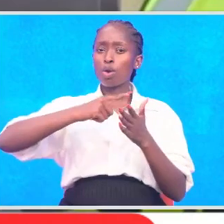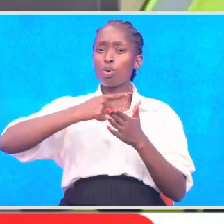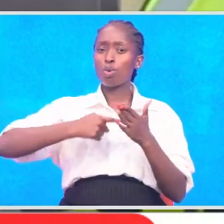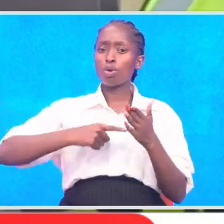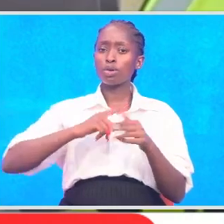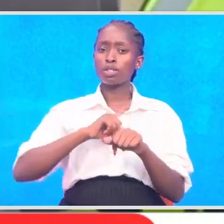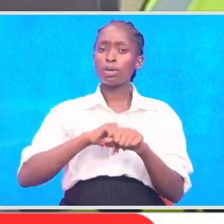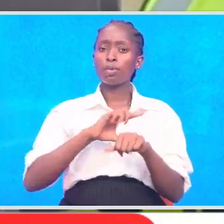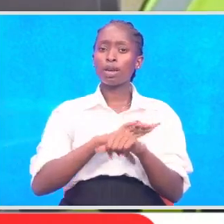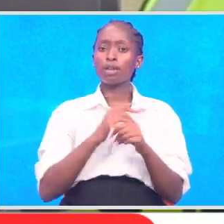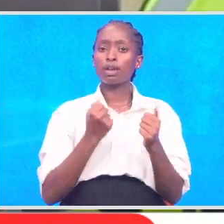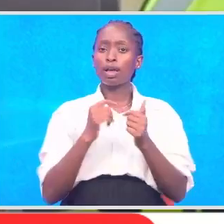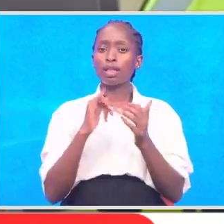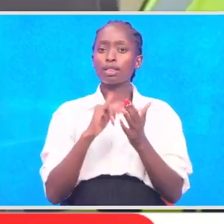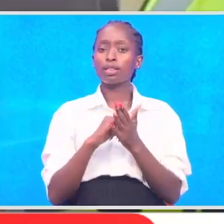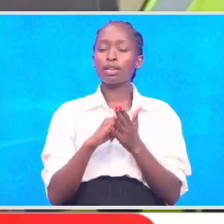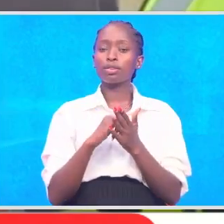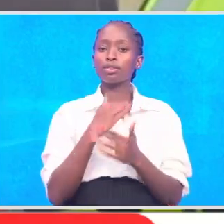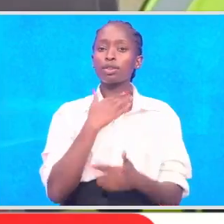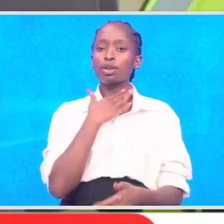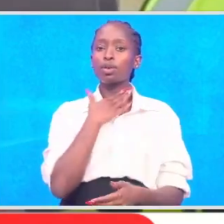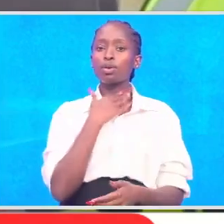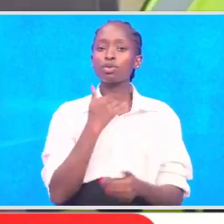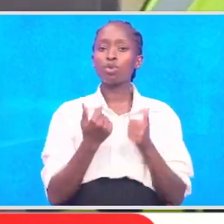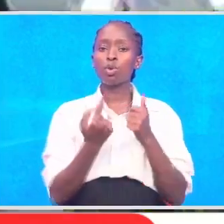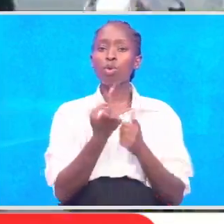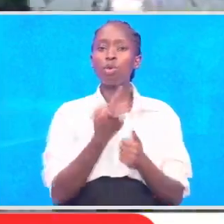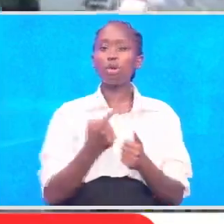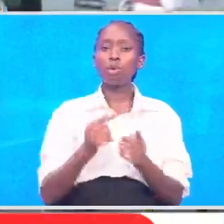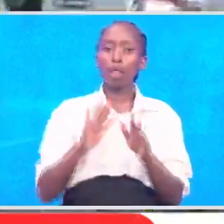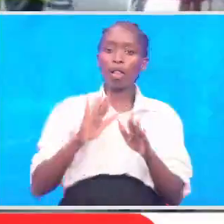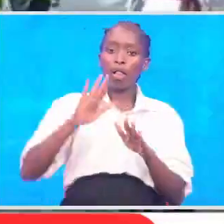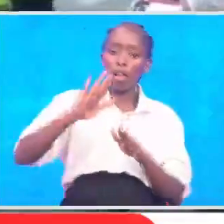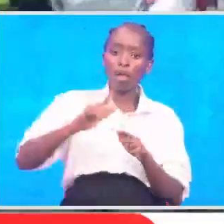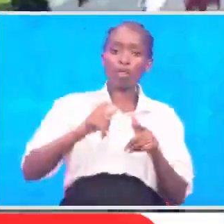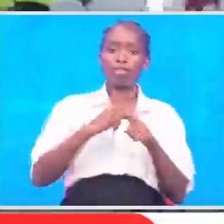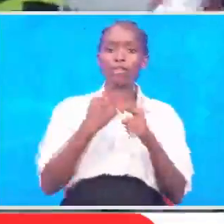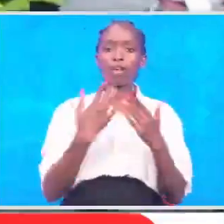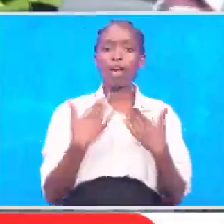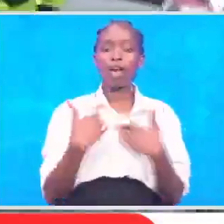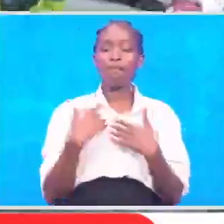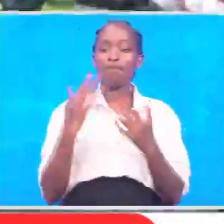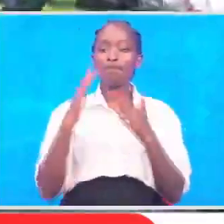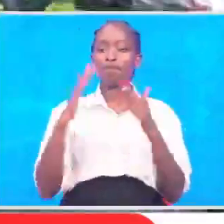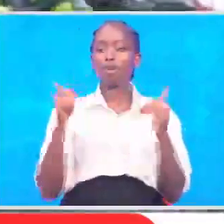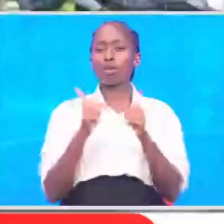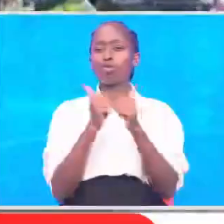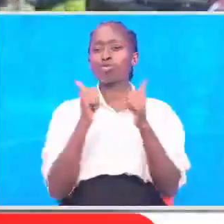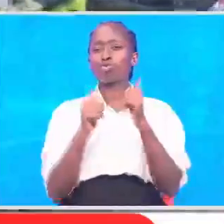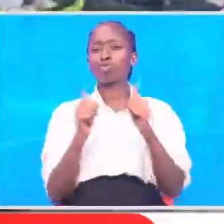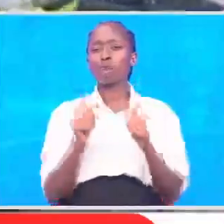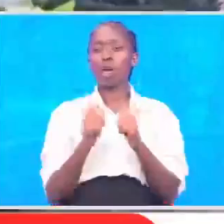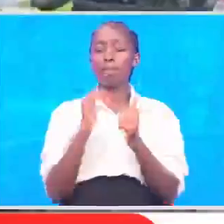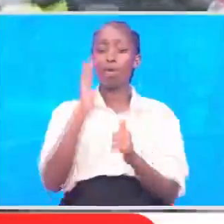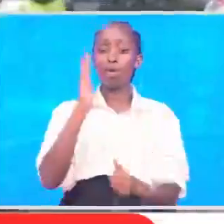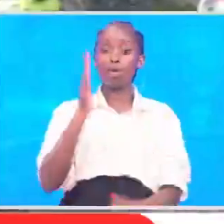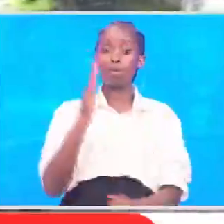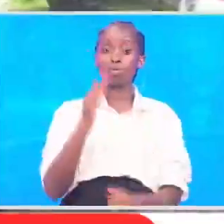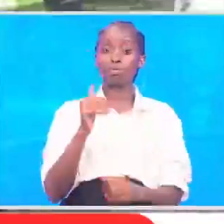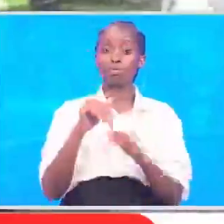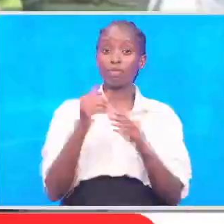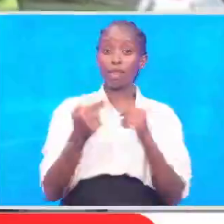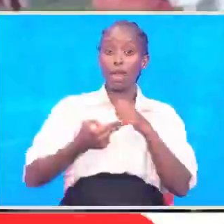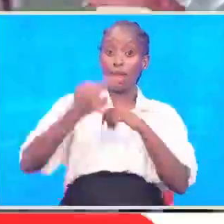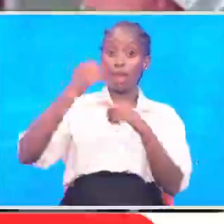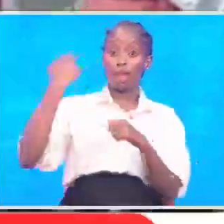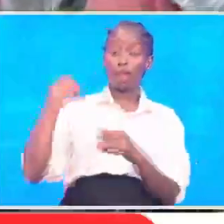car, it's just a matter of stepping on the pedal and the car moves. The highest number of cases reported in the month of January between